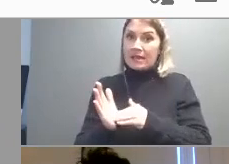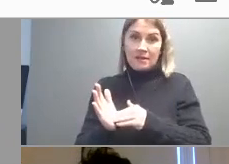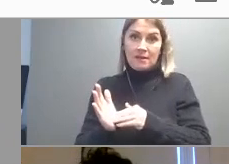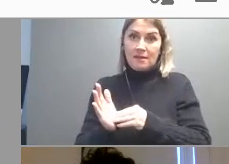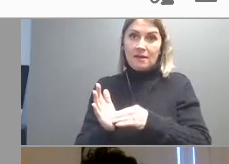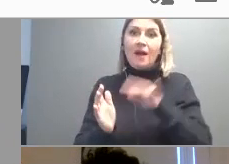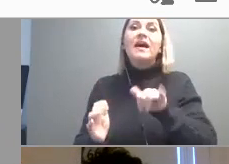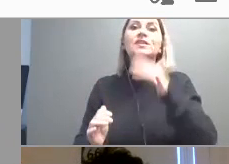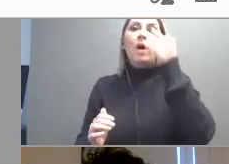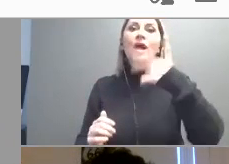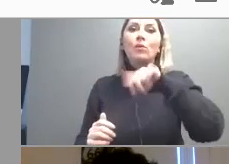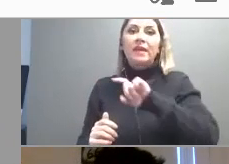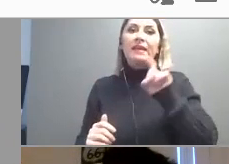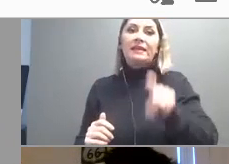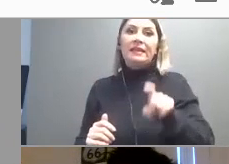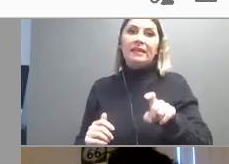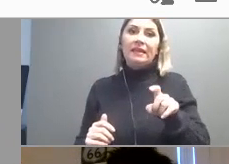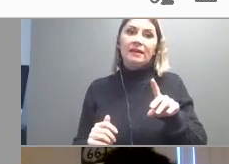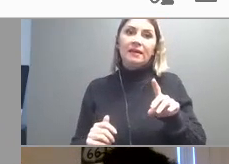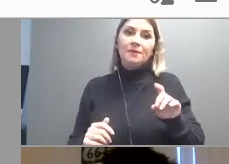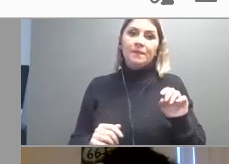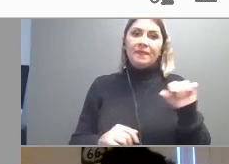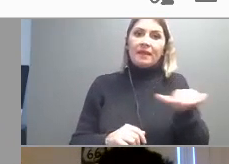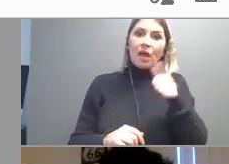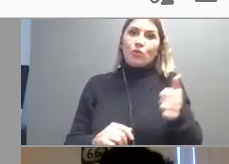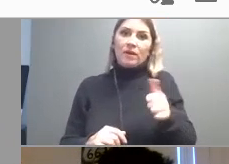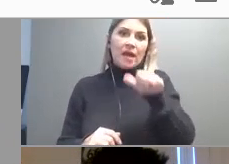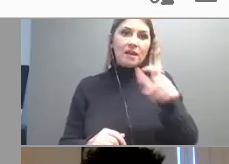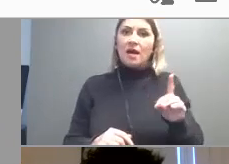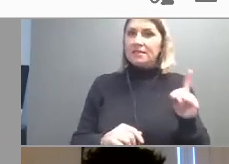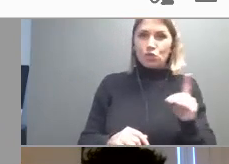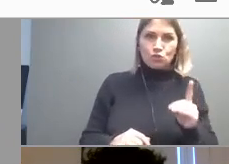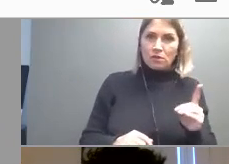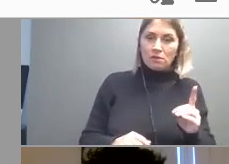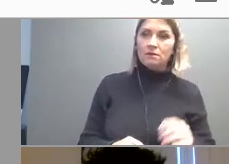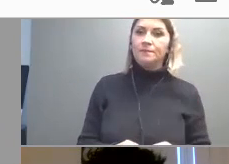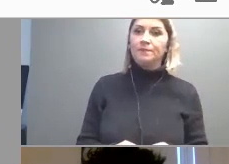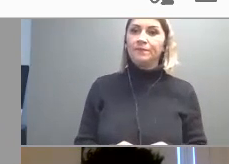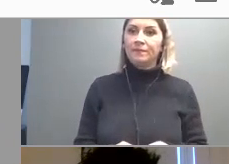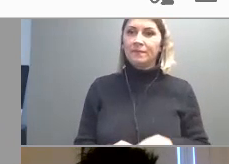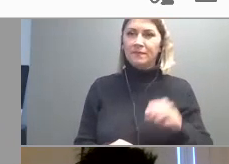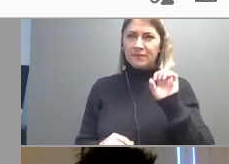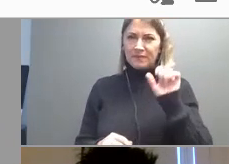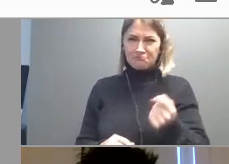we needed Bellman-Ford instead of Dijkstra, because Dijkstra did not account for this particular scenario. Does that make